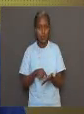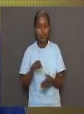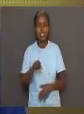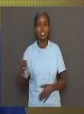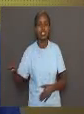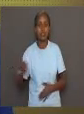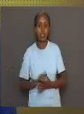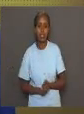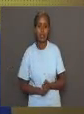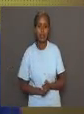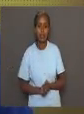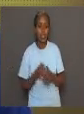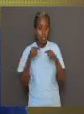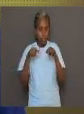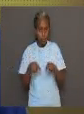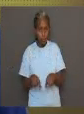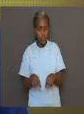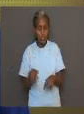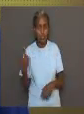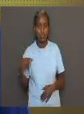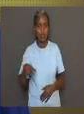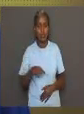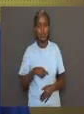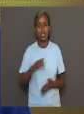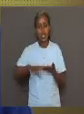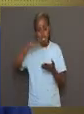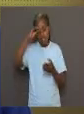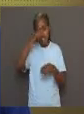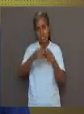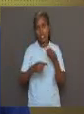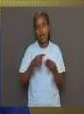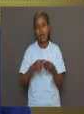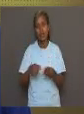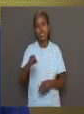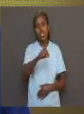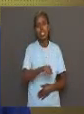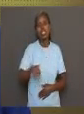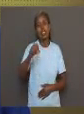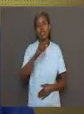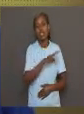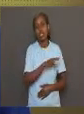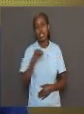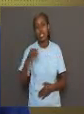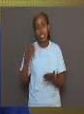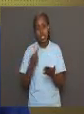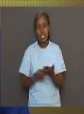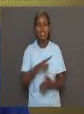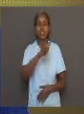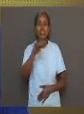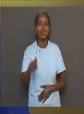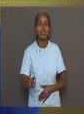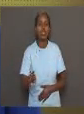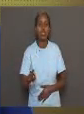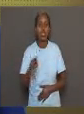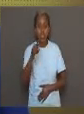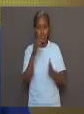segment. Today, we will be learning about spheres and their equations.